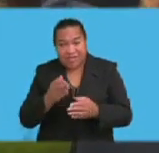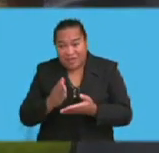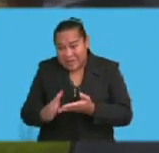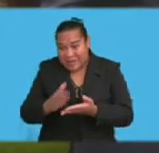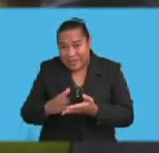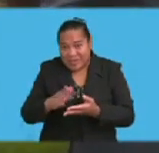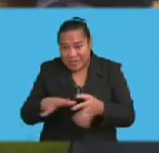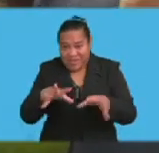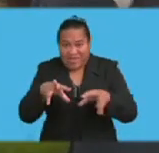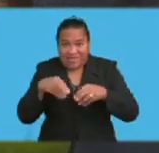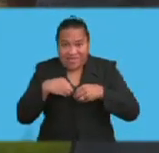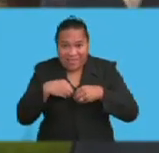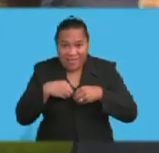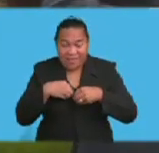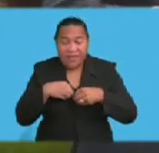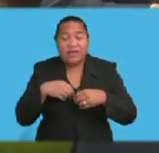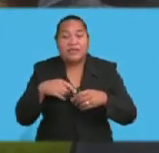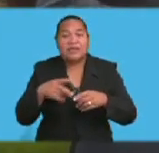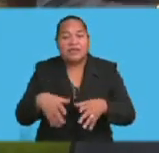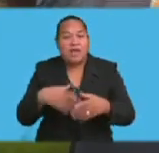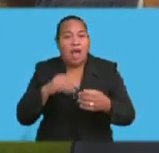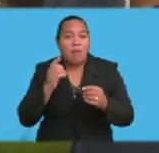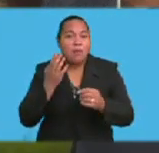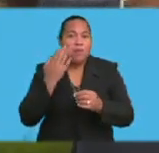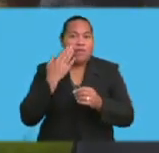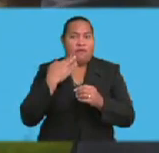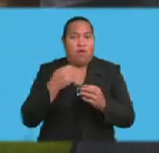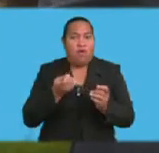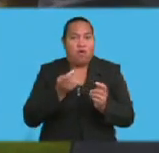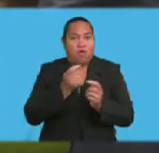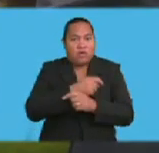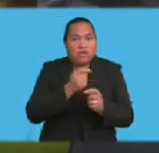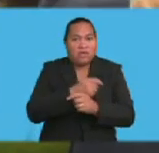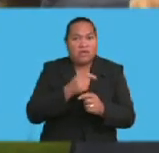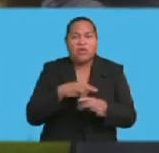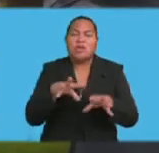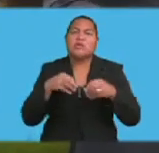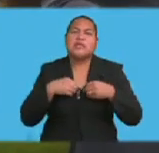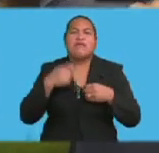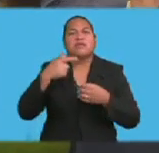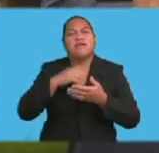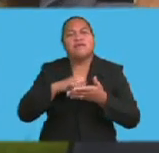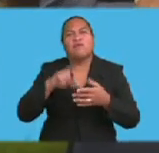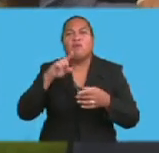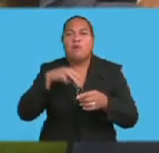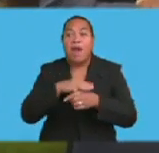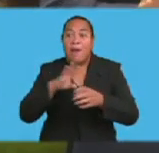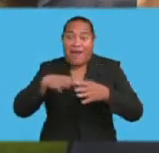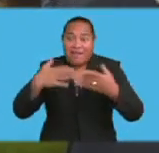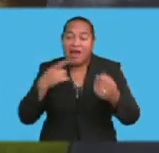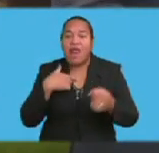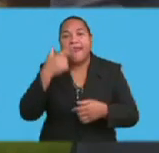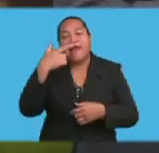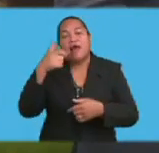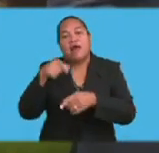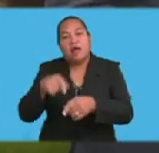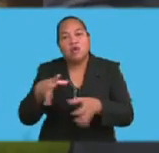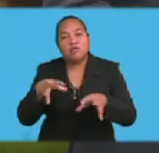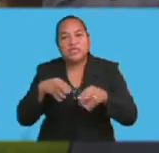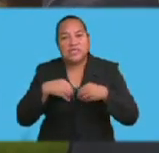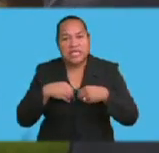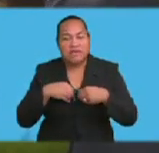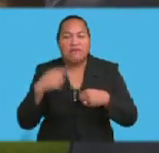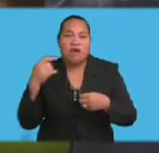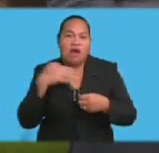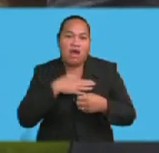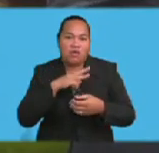past 7 years ago, before the reforms they received about $7 a month. Today they at least receive $100 a month. And that's what the reform does